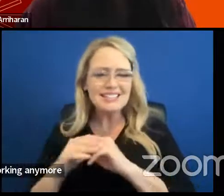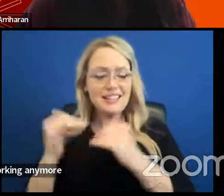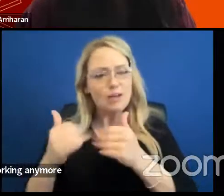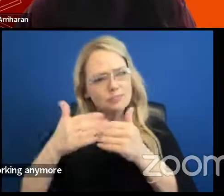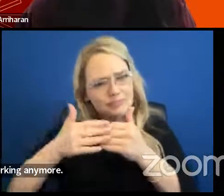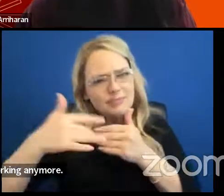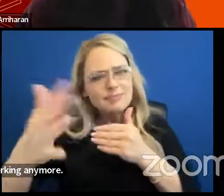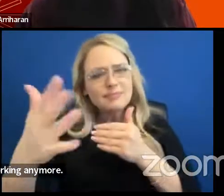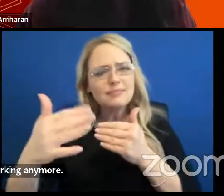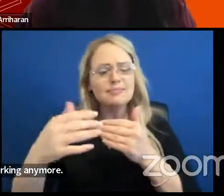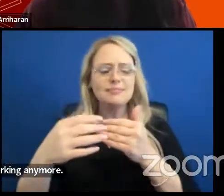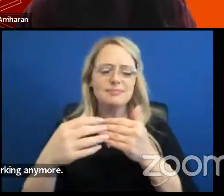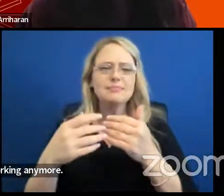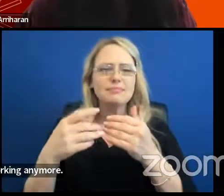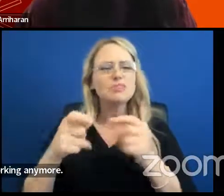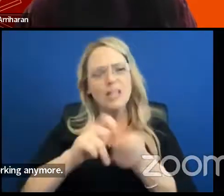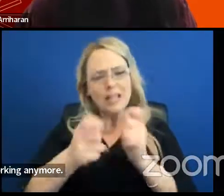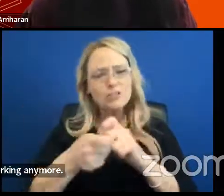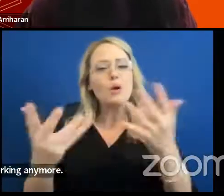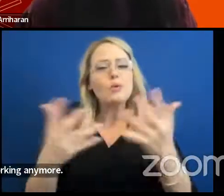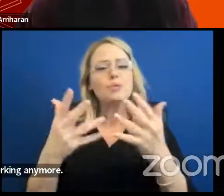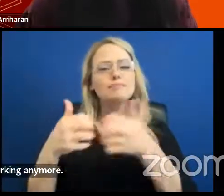together.